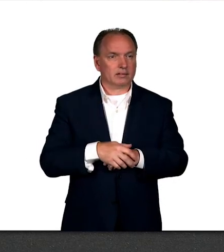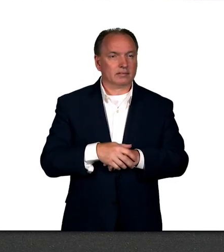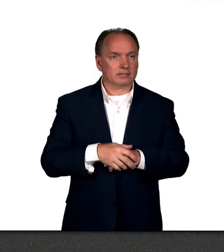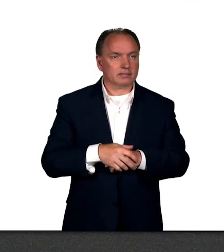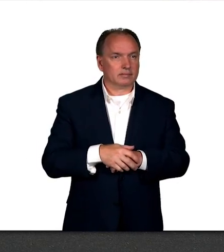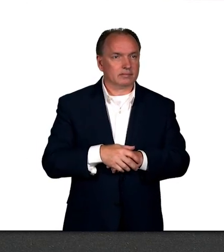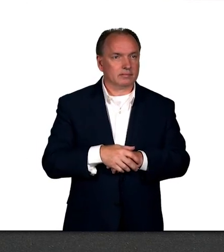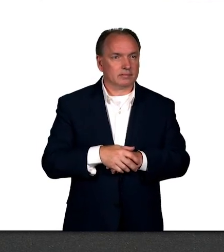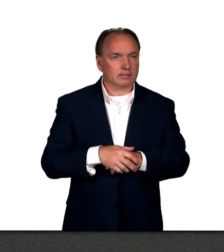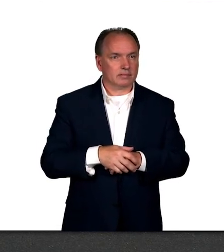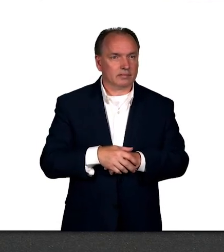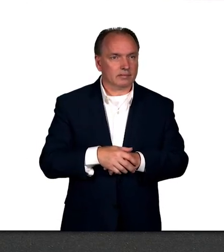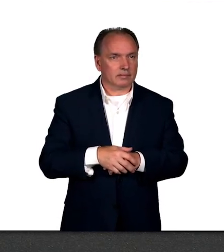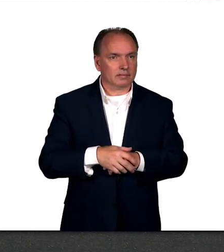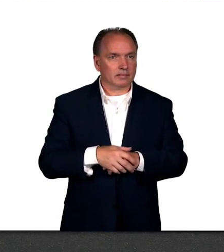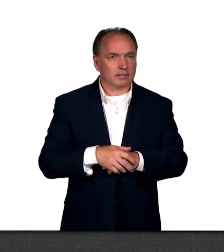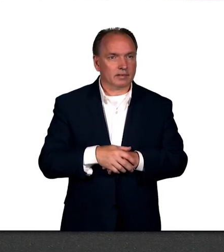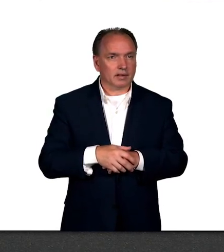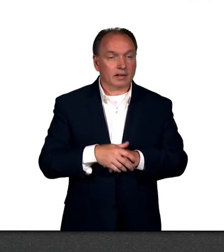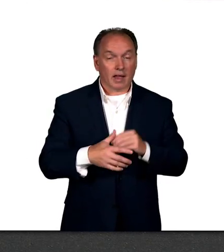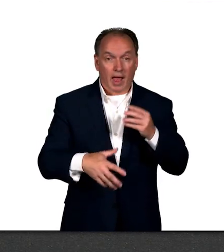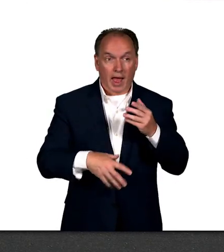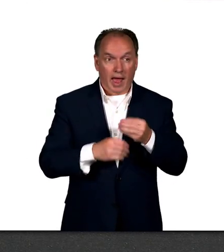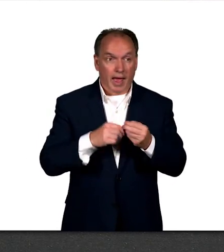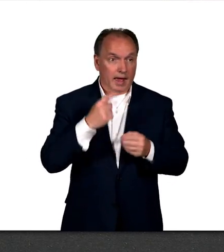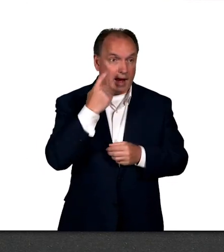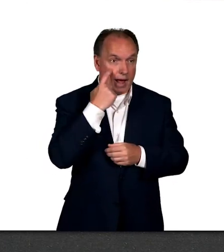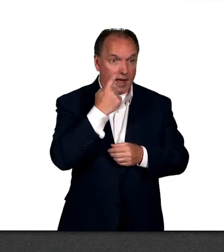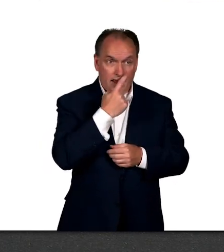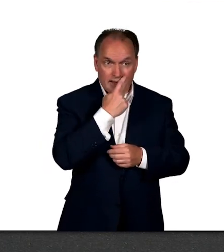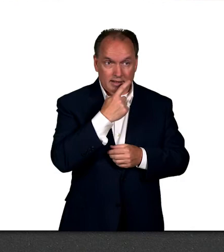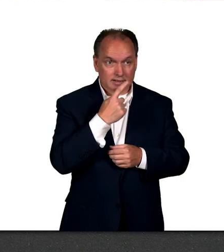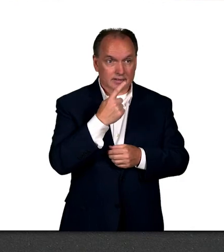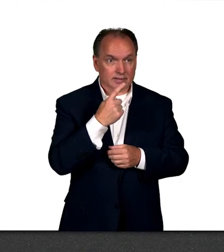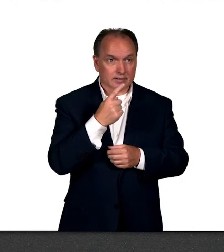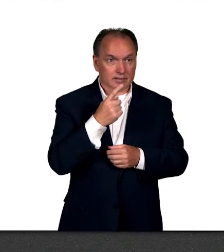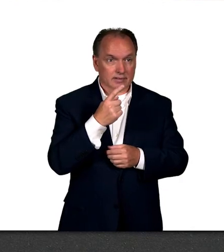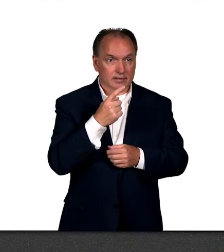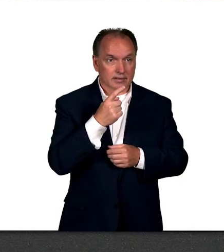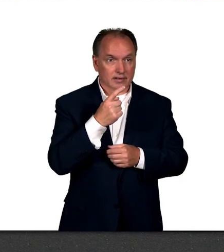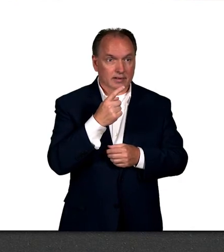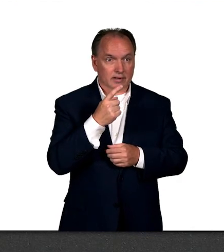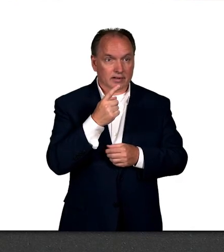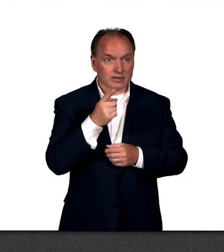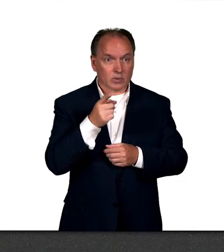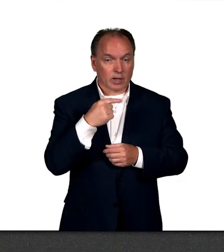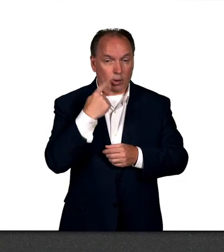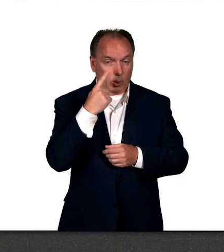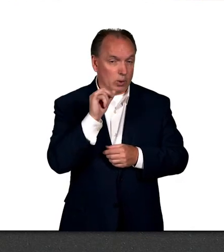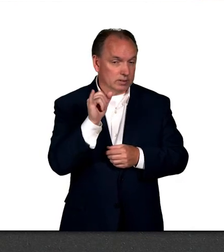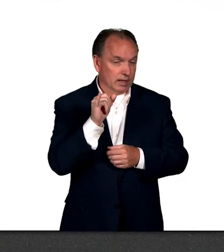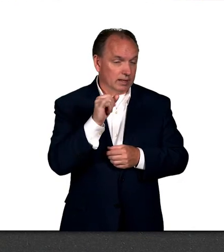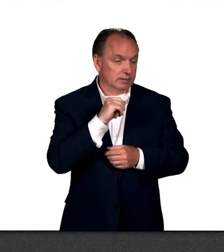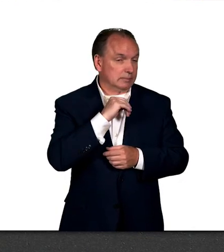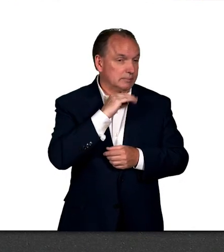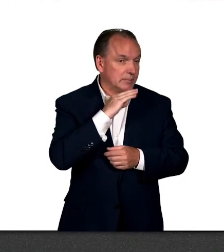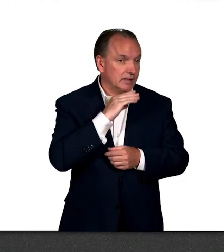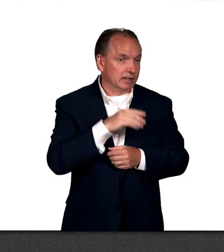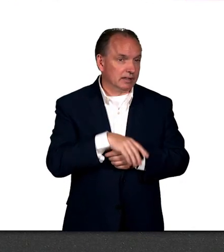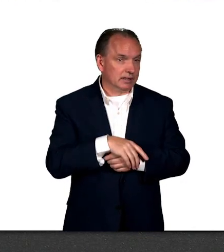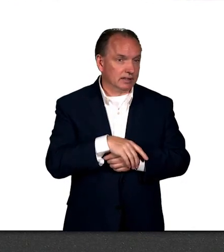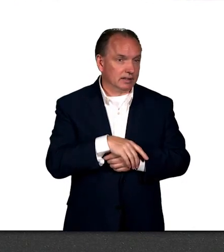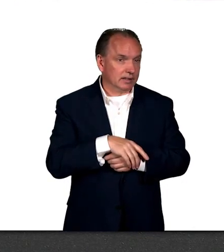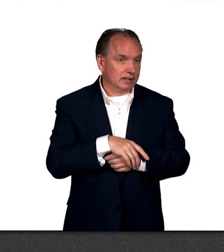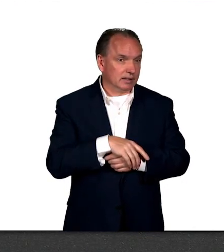finger painting, right? Would you like to put a little eye on him so he looks like a pig? Okay. I'm gonna put a